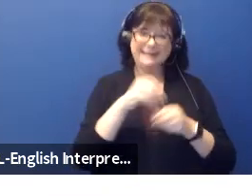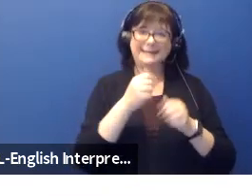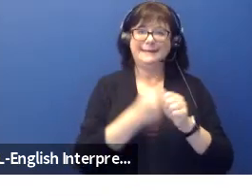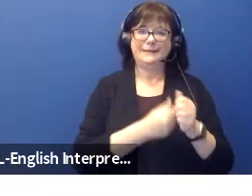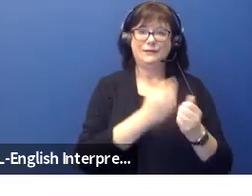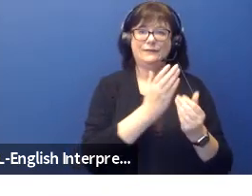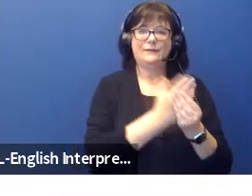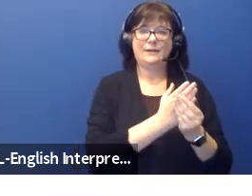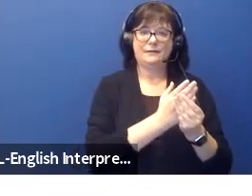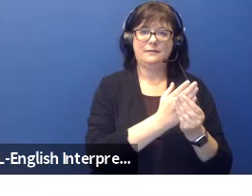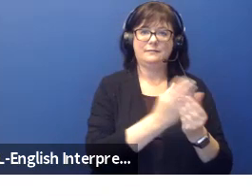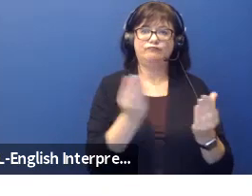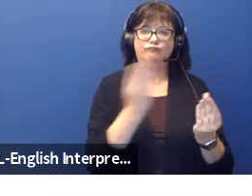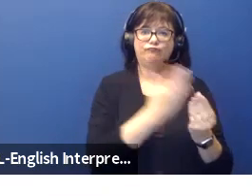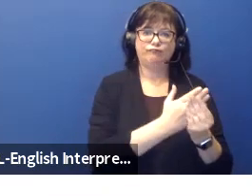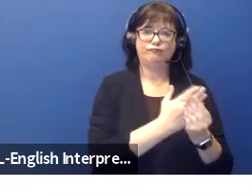file.